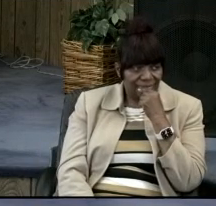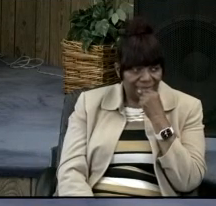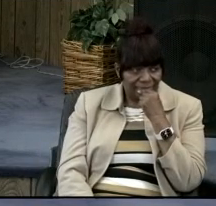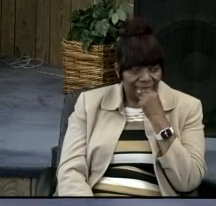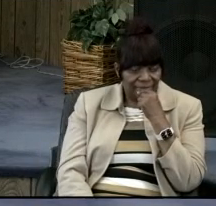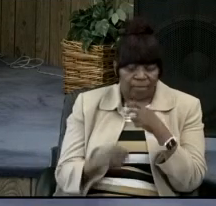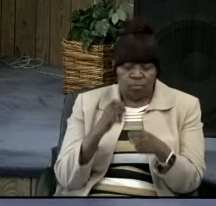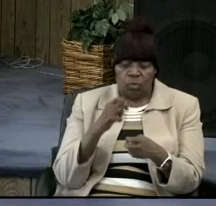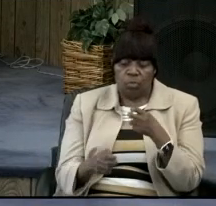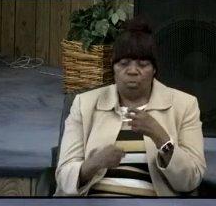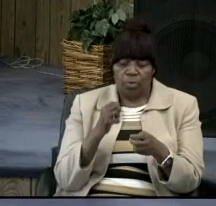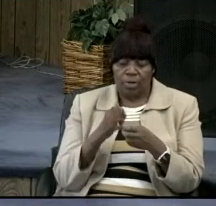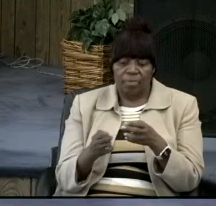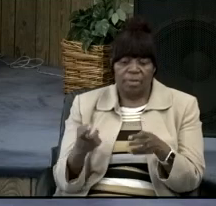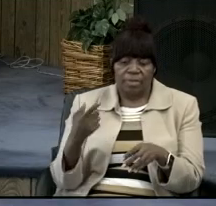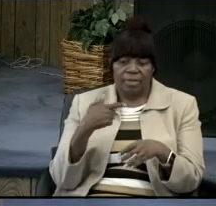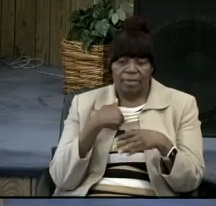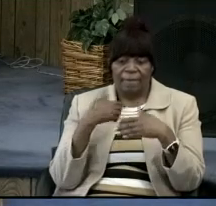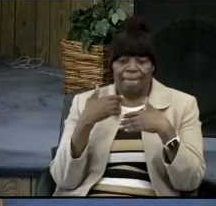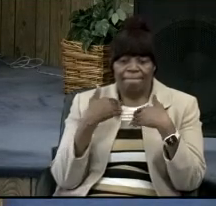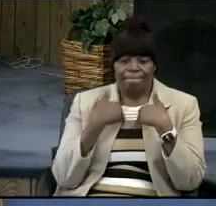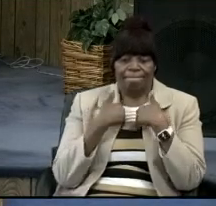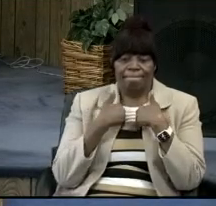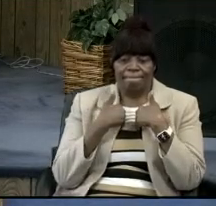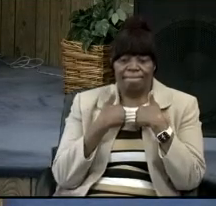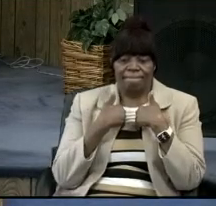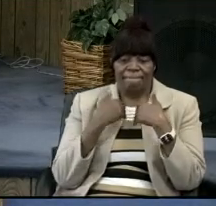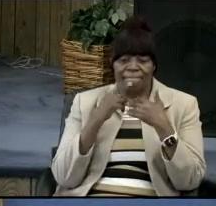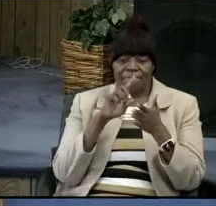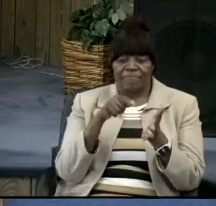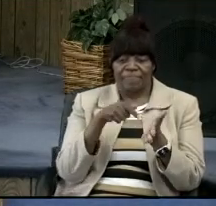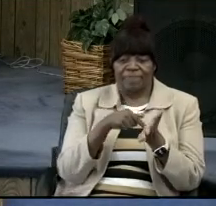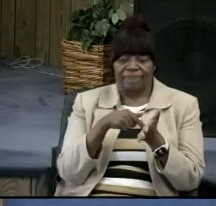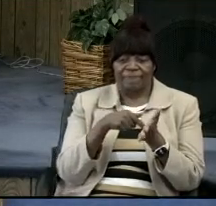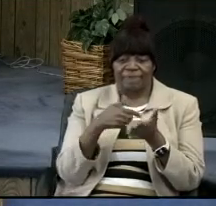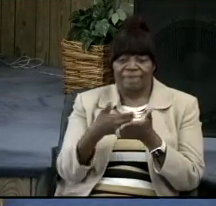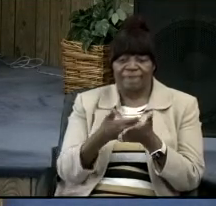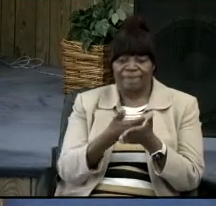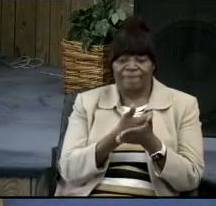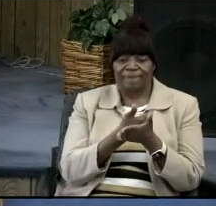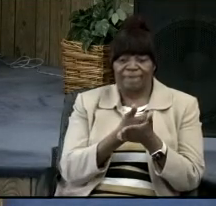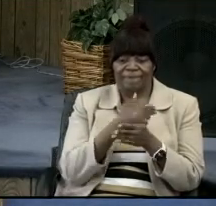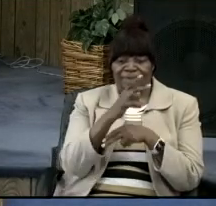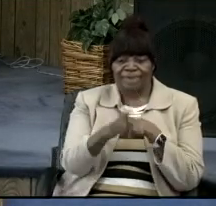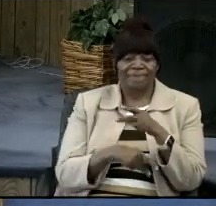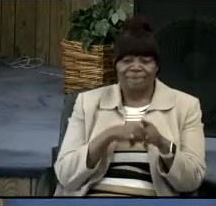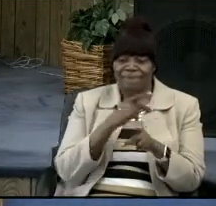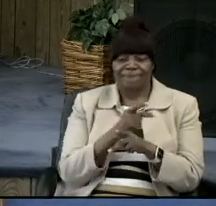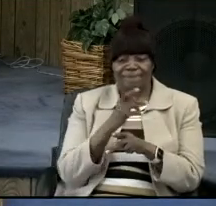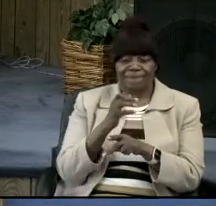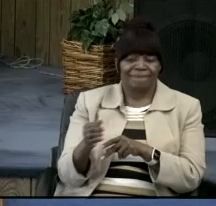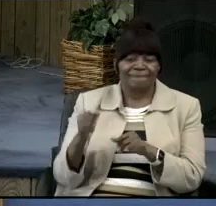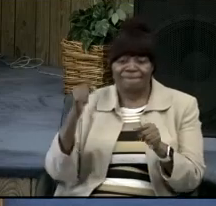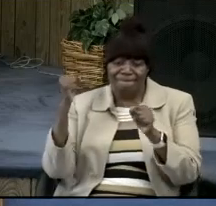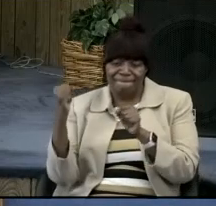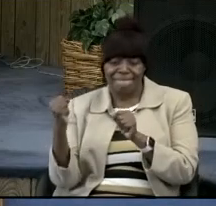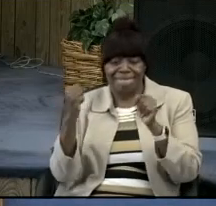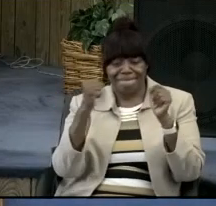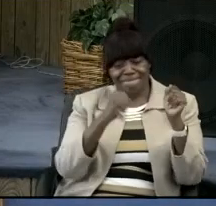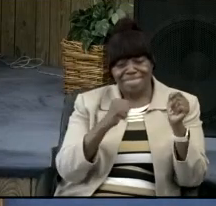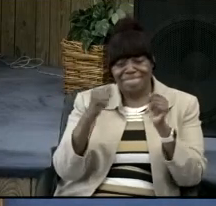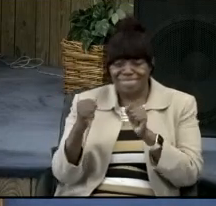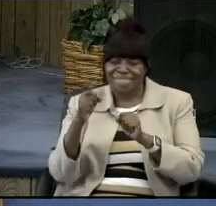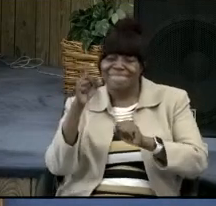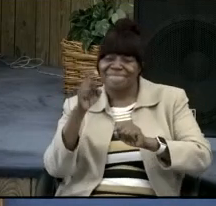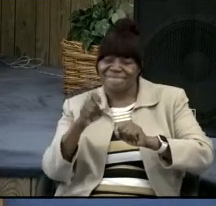The problem that I have, Uncle Judge, is that this is a new kind of battle, so I don't know how to fight like I used to. I mean,